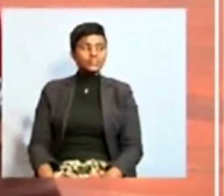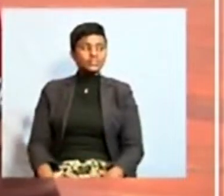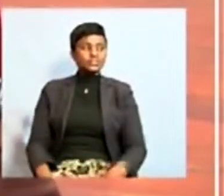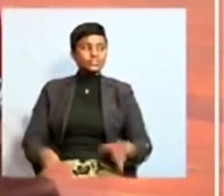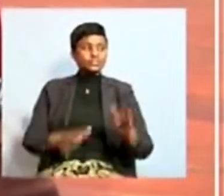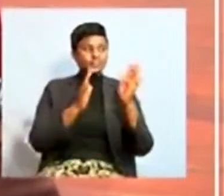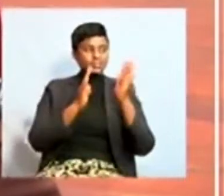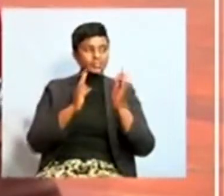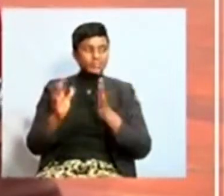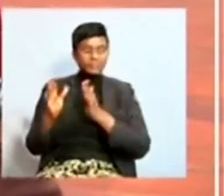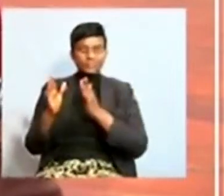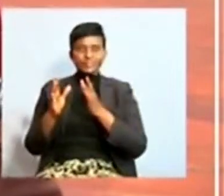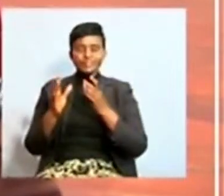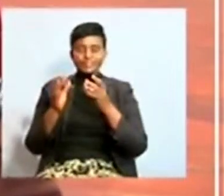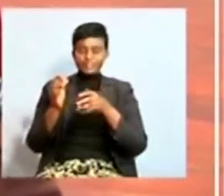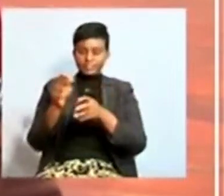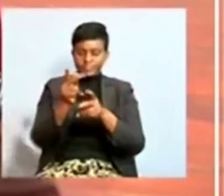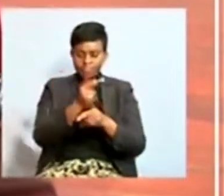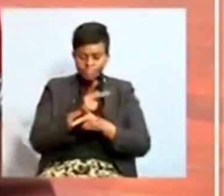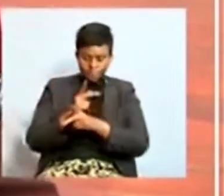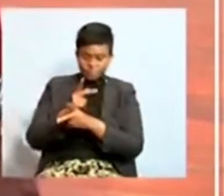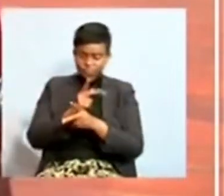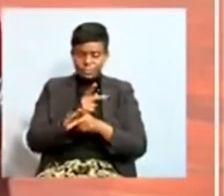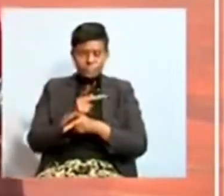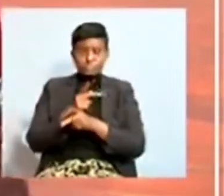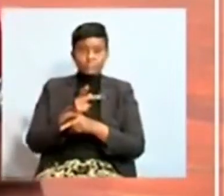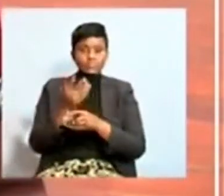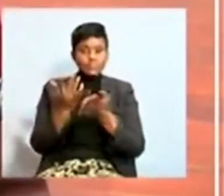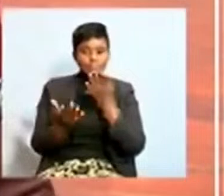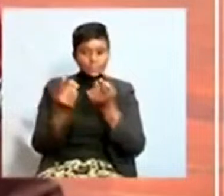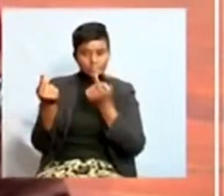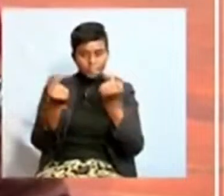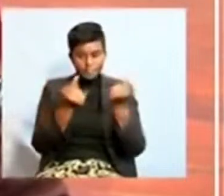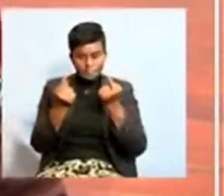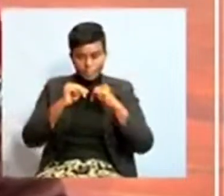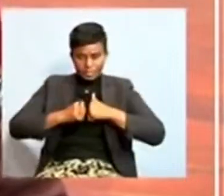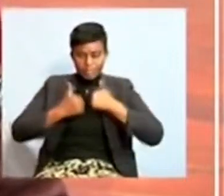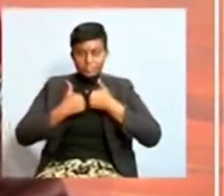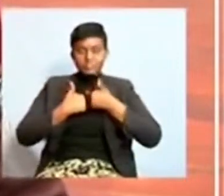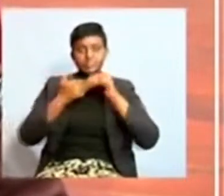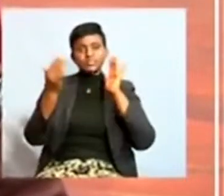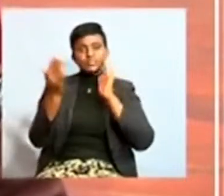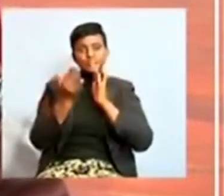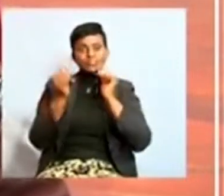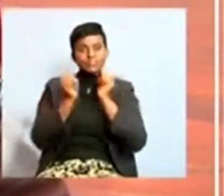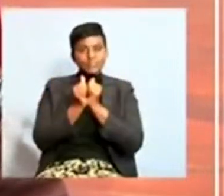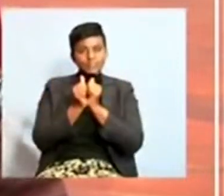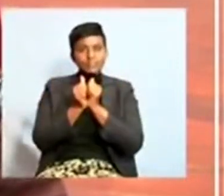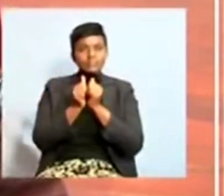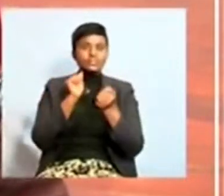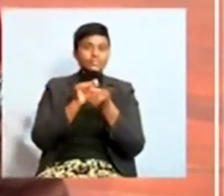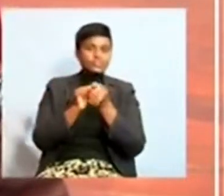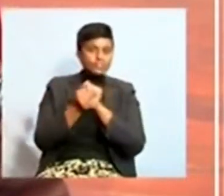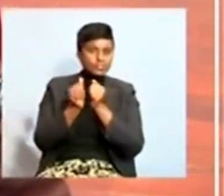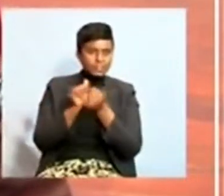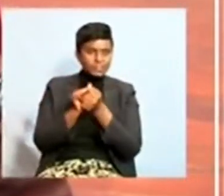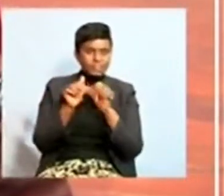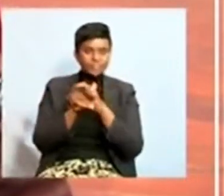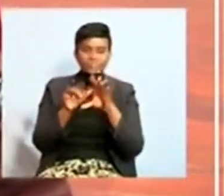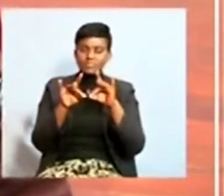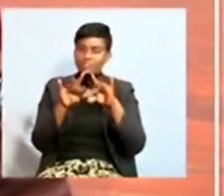preparedness in terms of handling. In case, in a situation where we are faced with a disaster in this